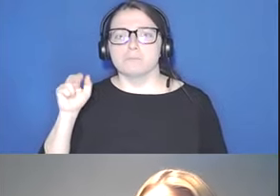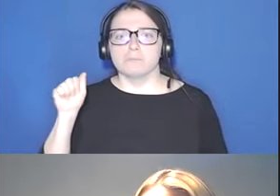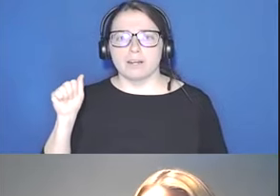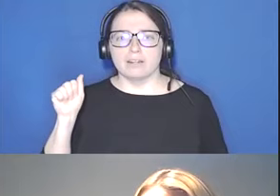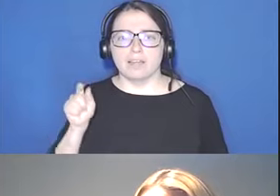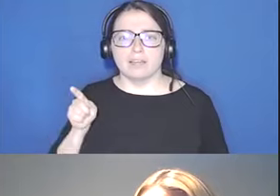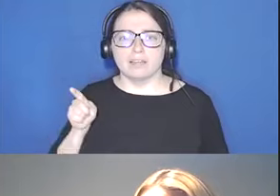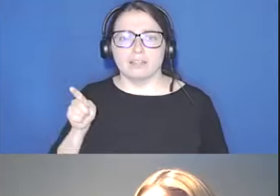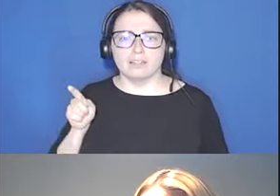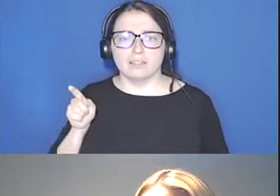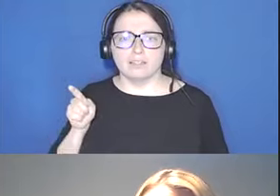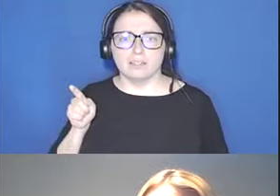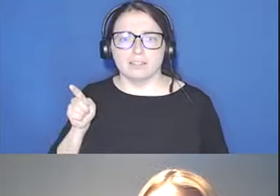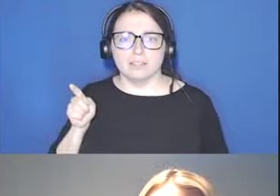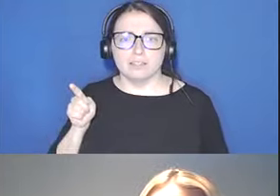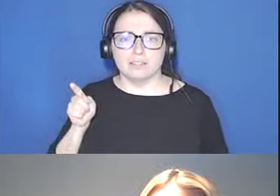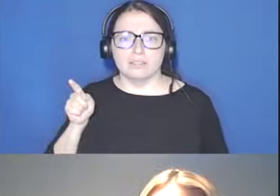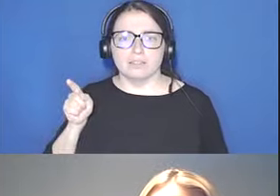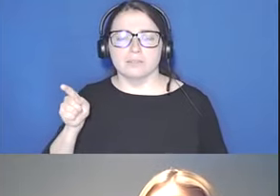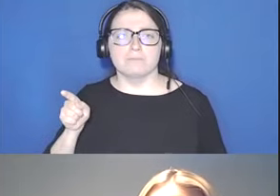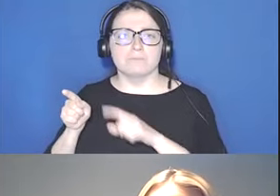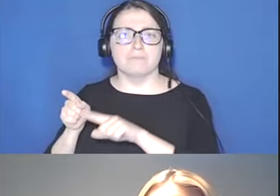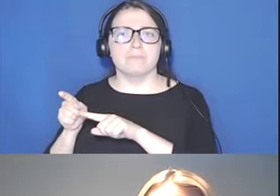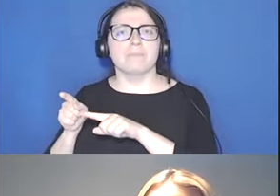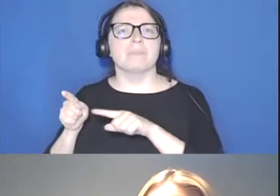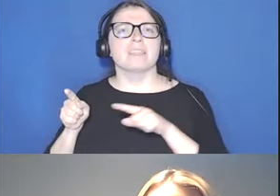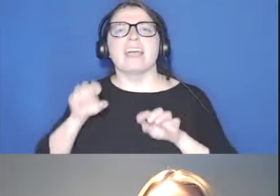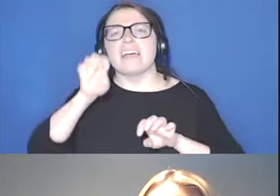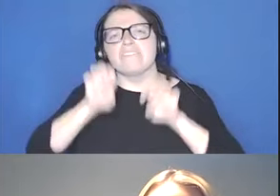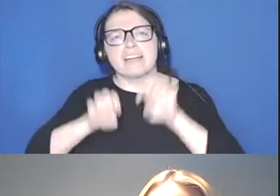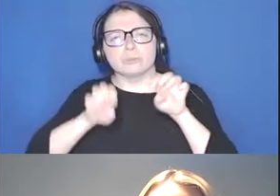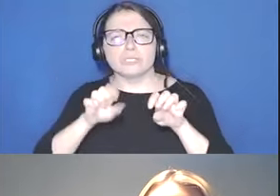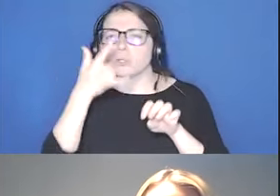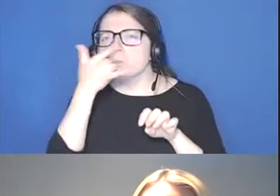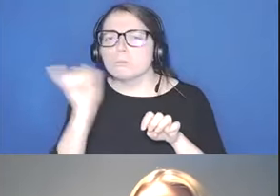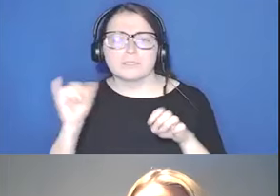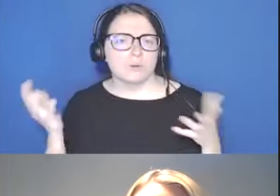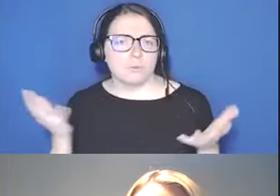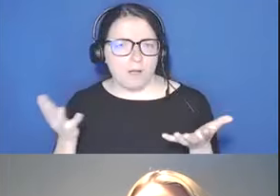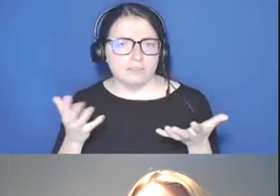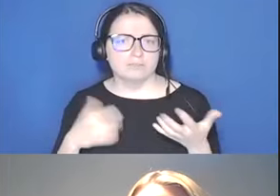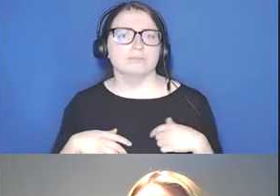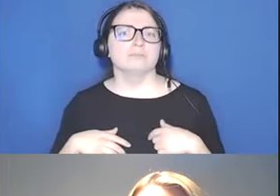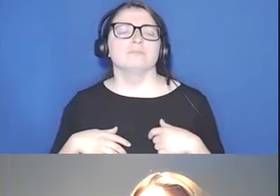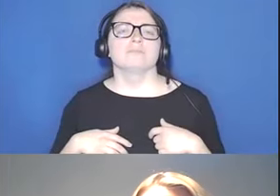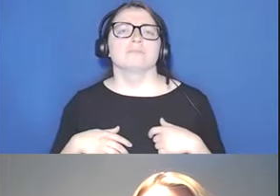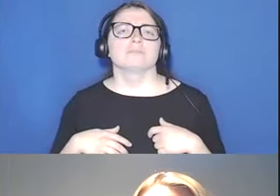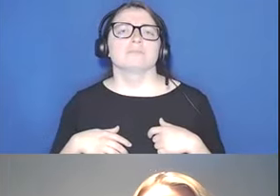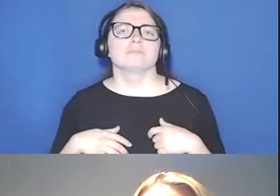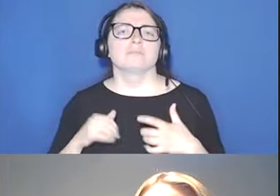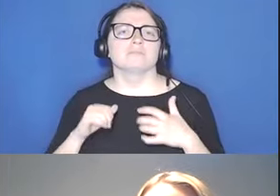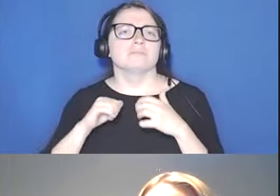of what does an evaluation actually consist of? What information is needed? What's used to make a